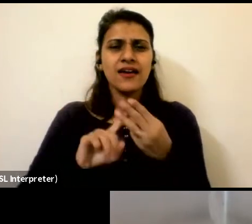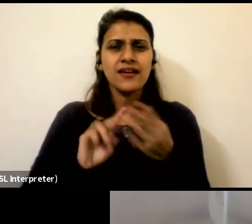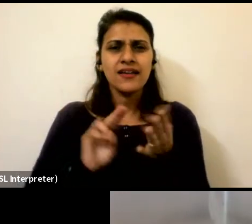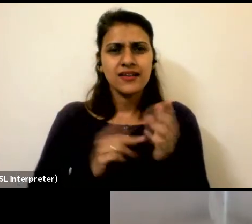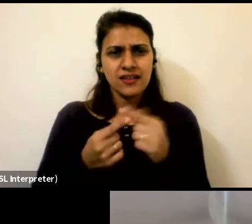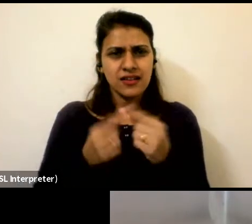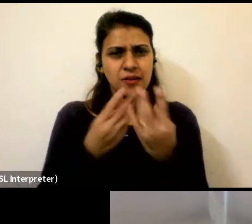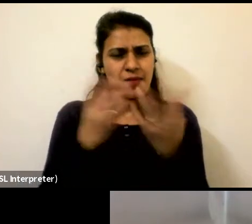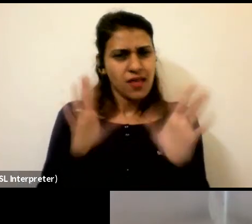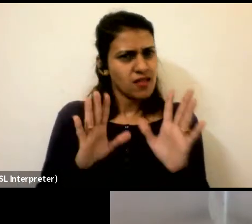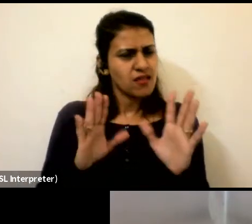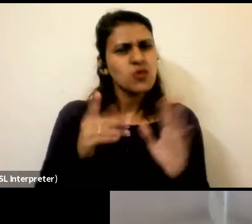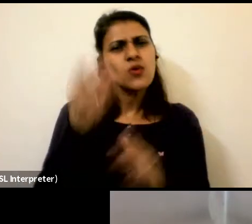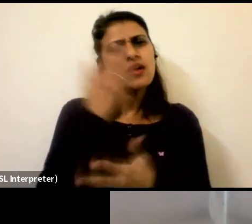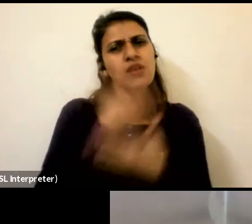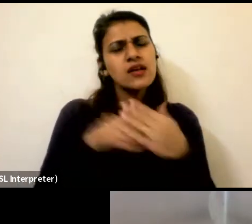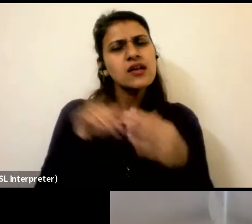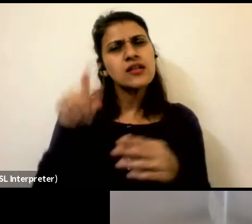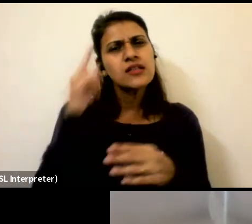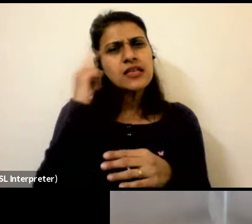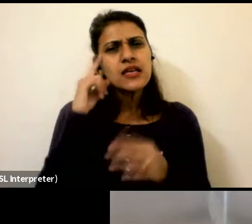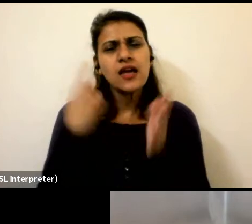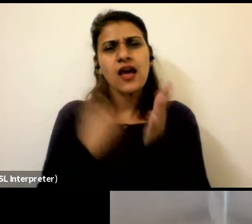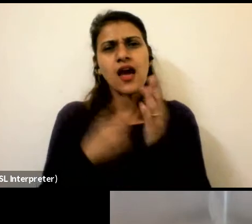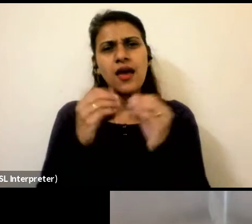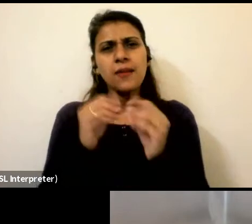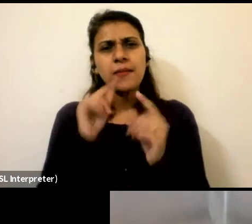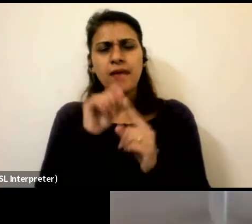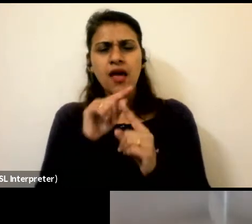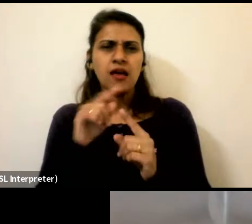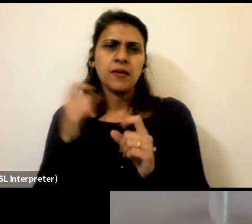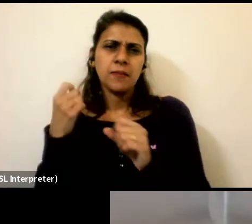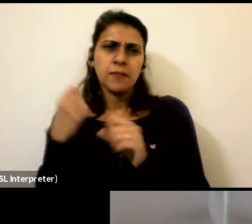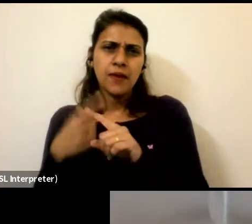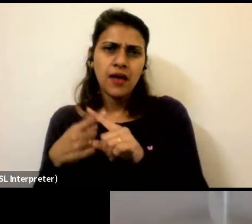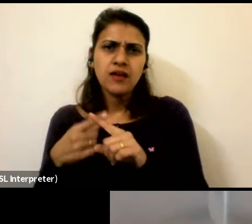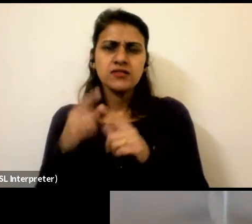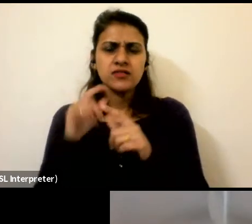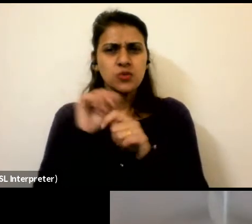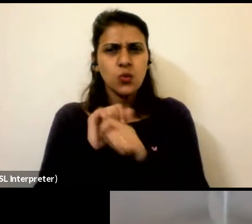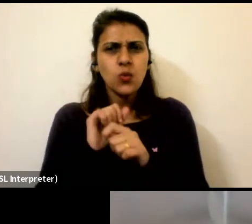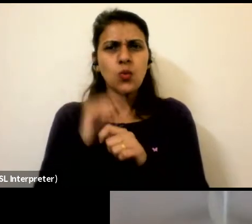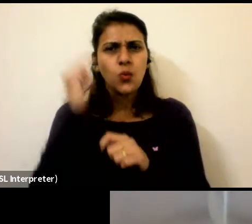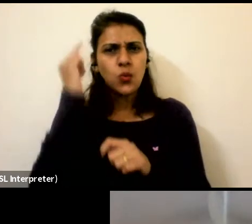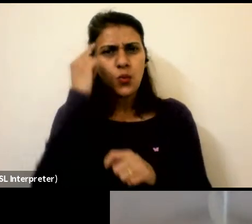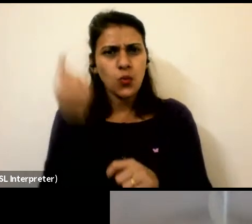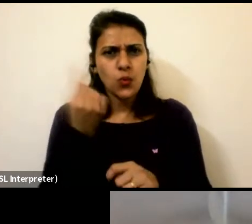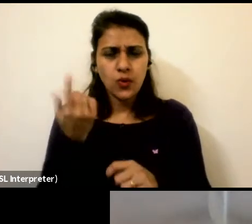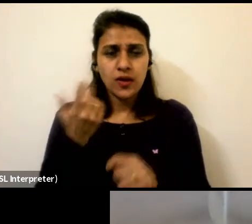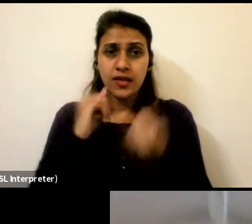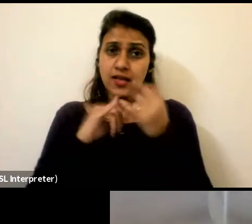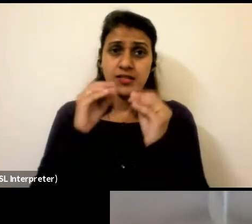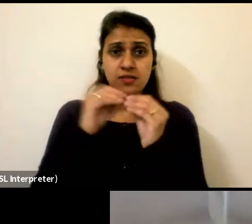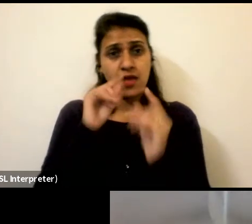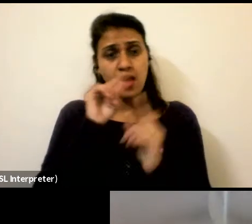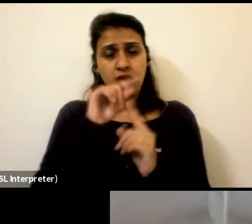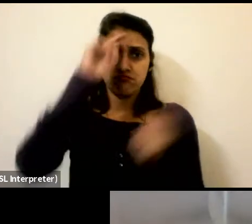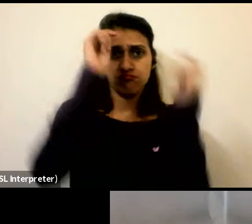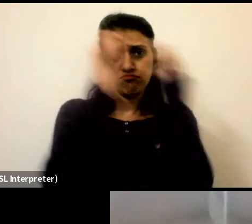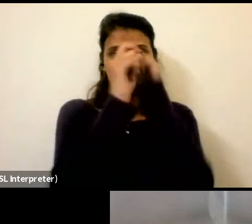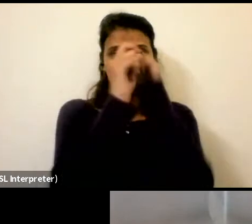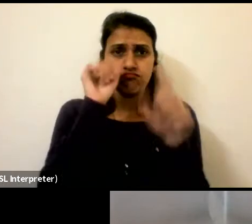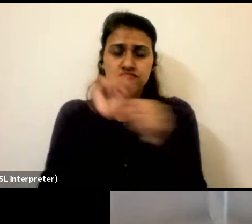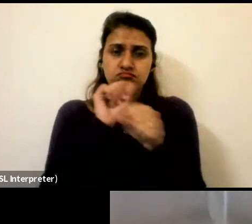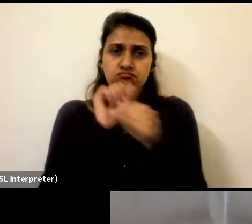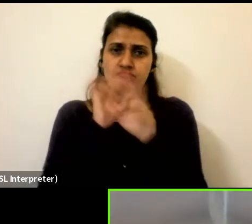disability beyond what RBI tells us to do? Right. So I'm sure, SBI is a role model there again. So could you